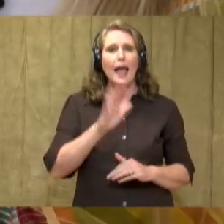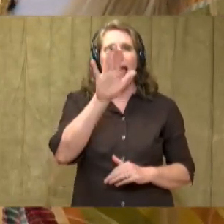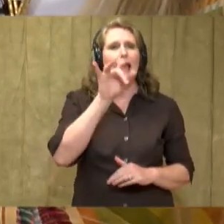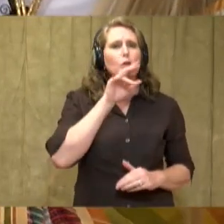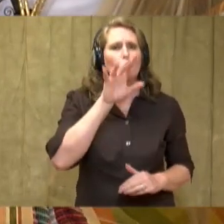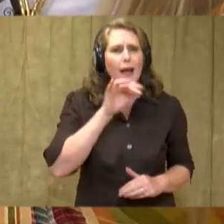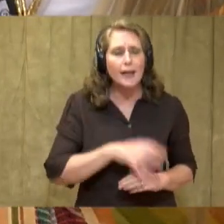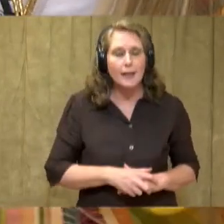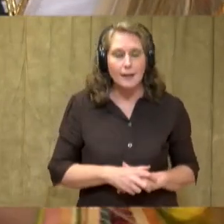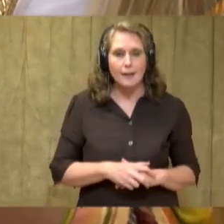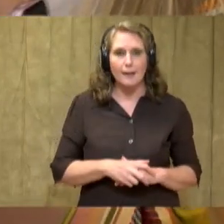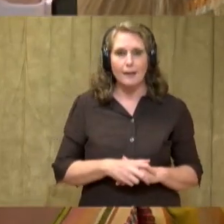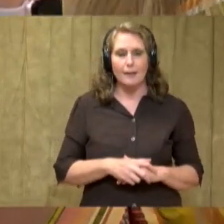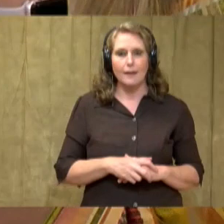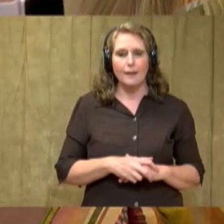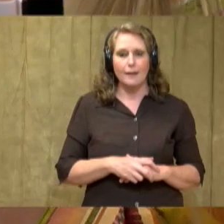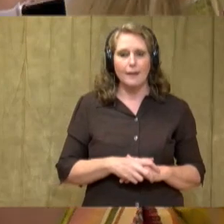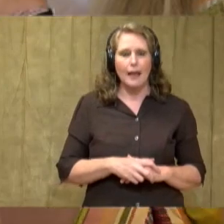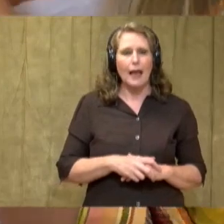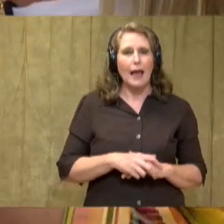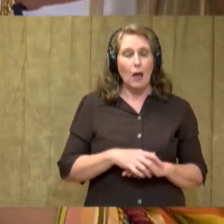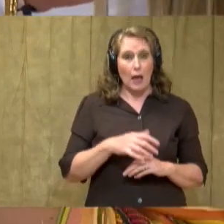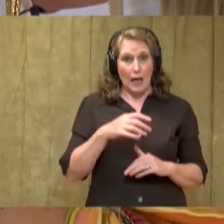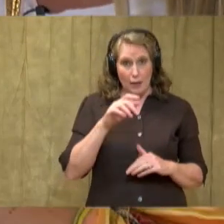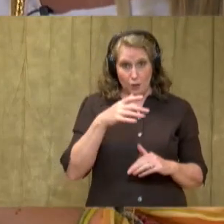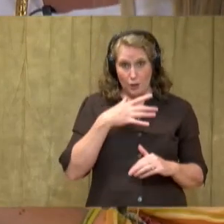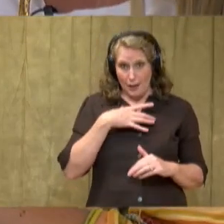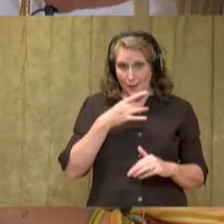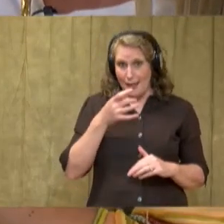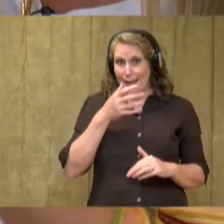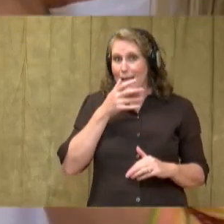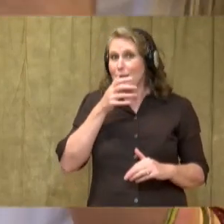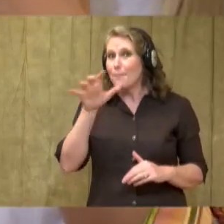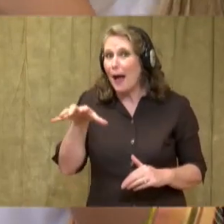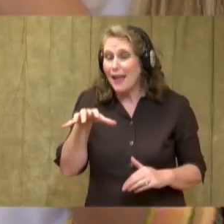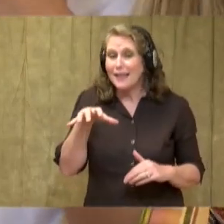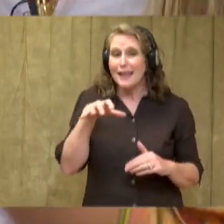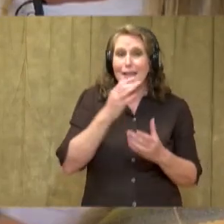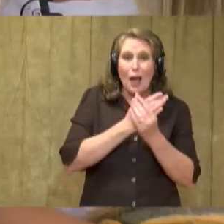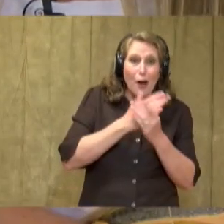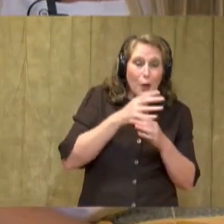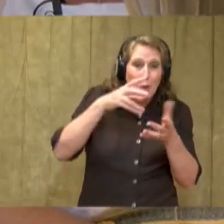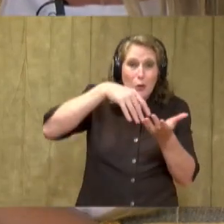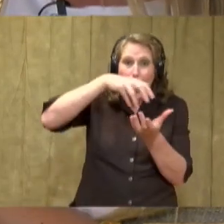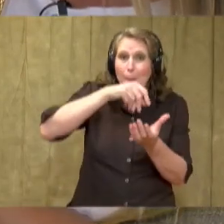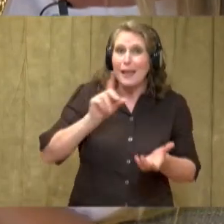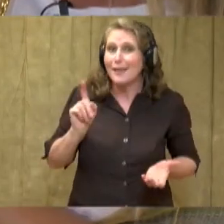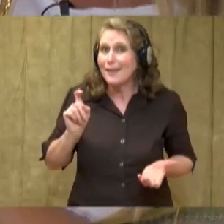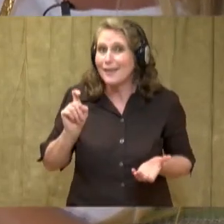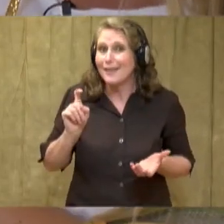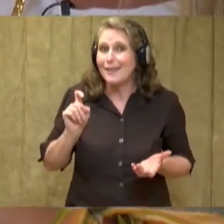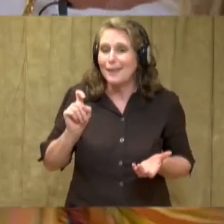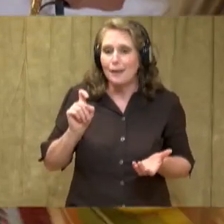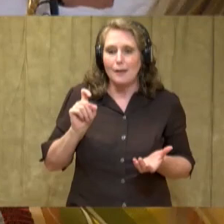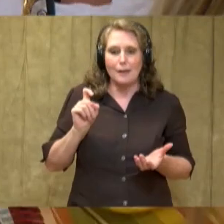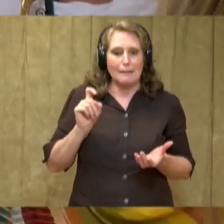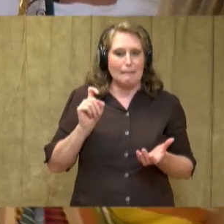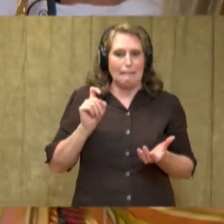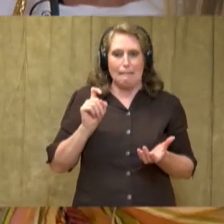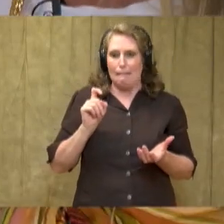dragon, how do you feel about spicy taco toppings? Spicy, hot.